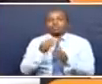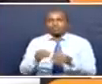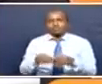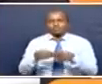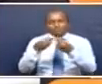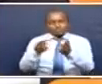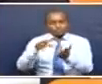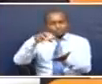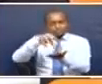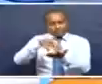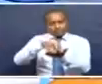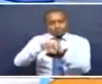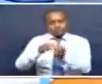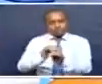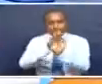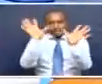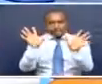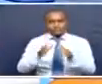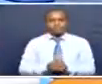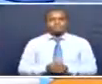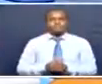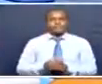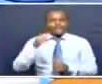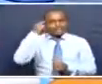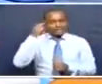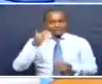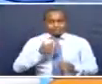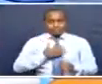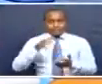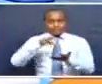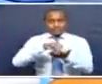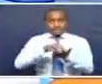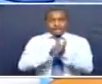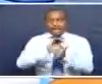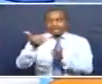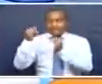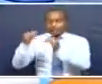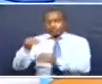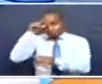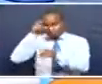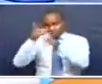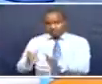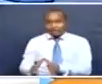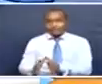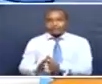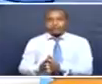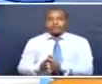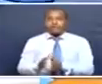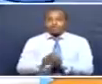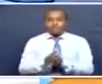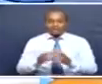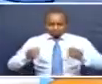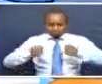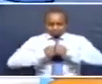scenario. Mm-hmm. In fact, I think my scenario and the one of the new governors, we are basically taking the bull by the horns. But we